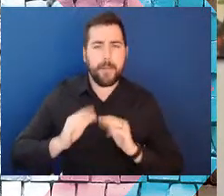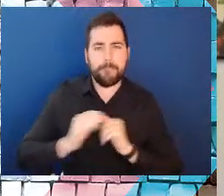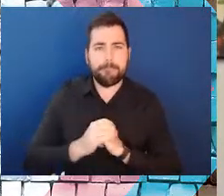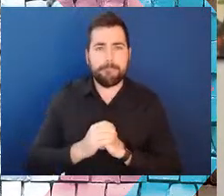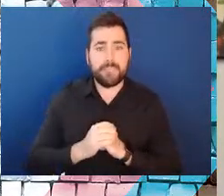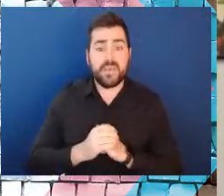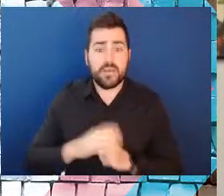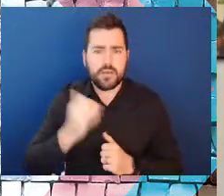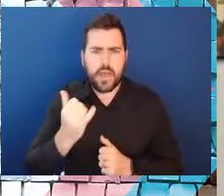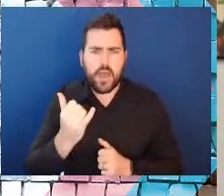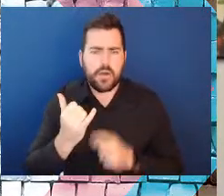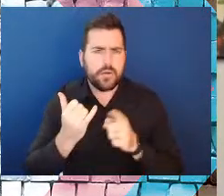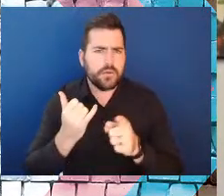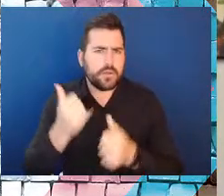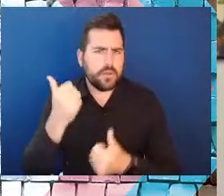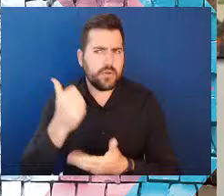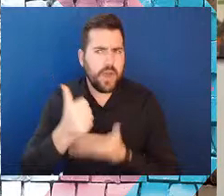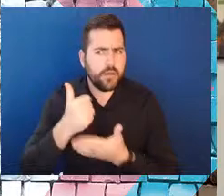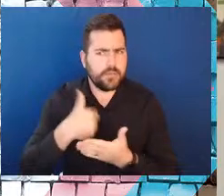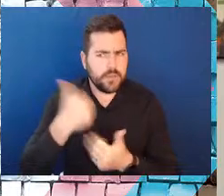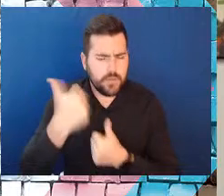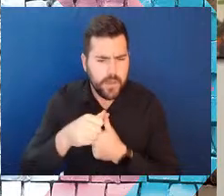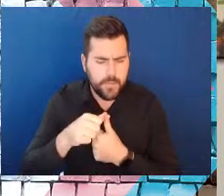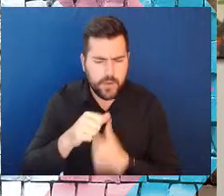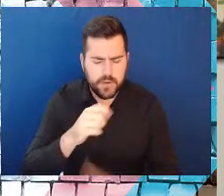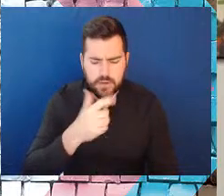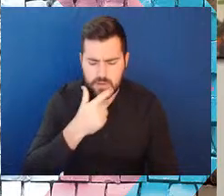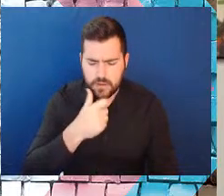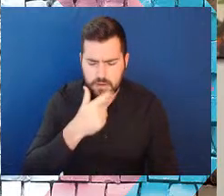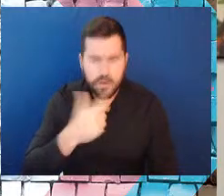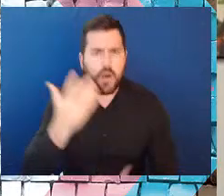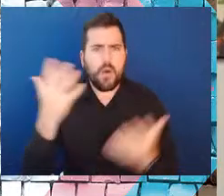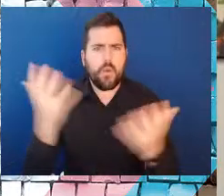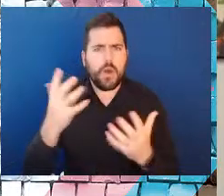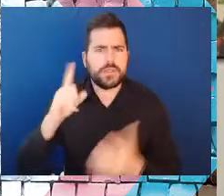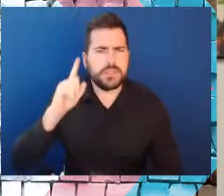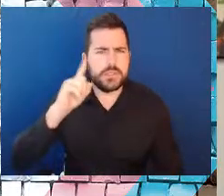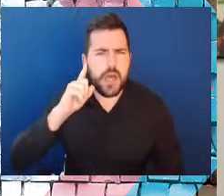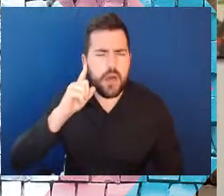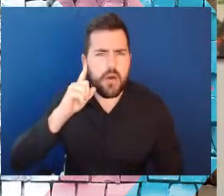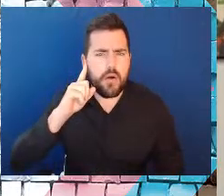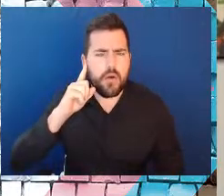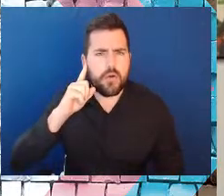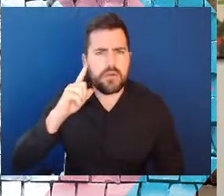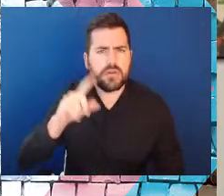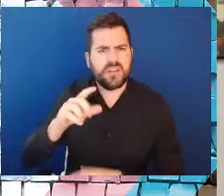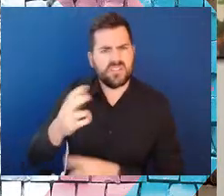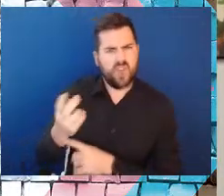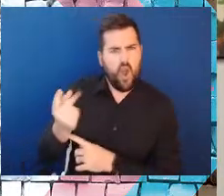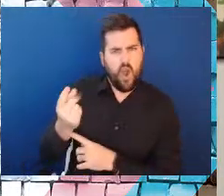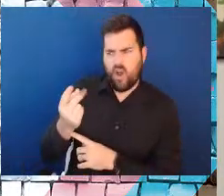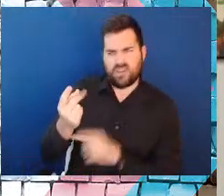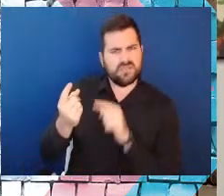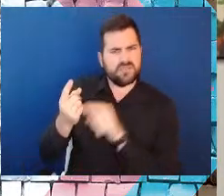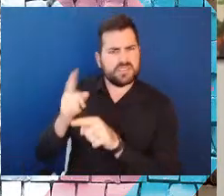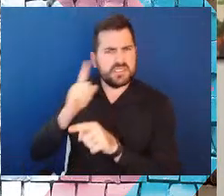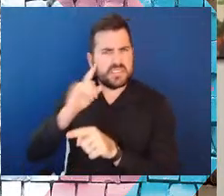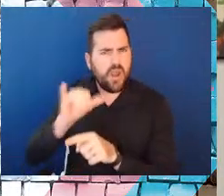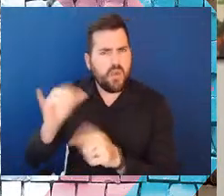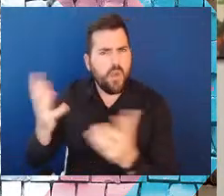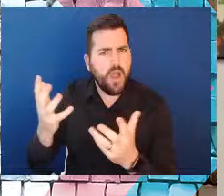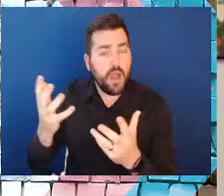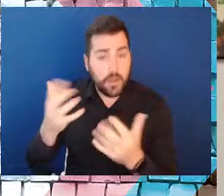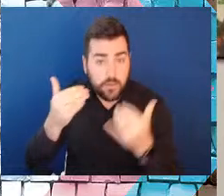Now, can you help me remember? What's the sound the dogs make? Ready?